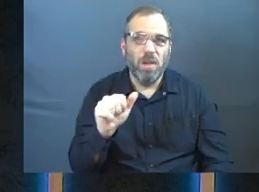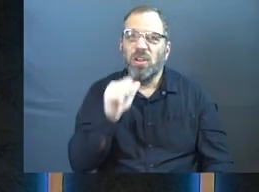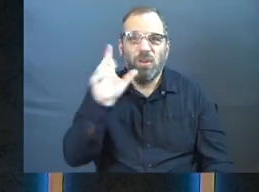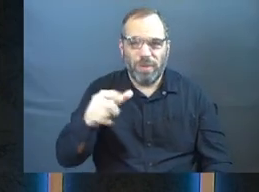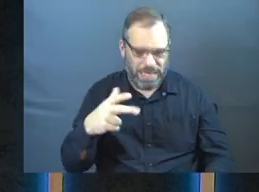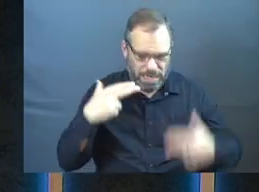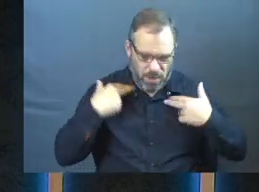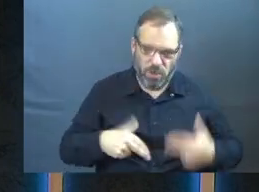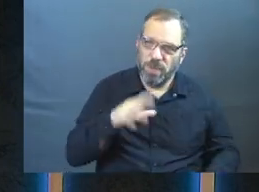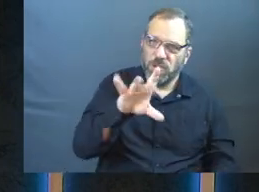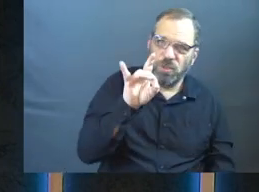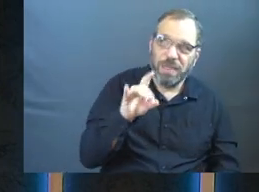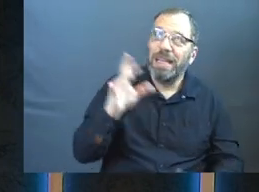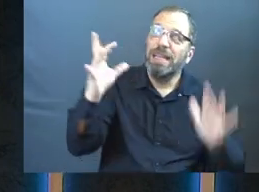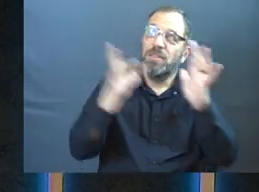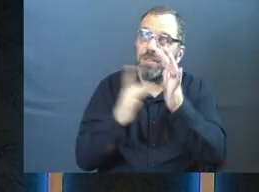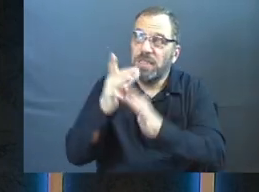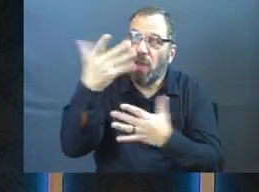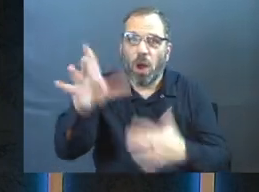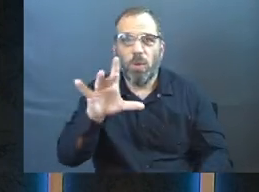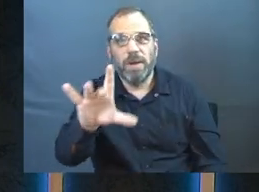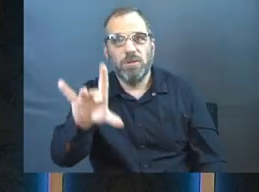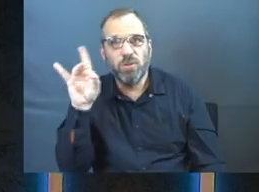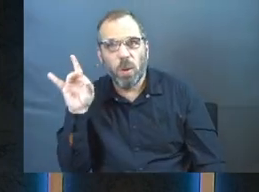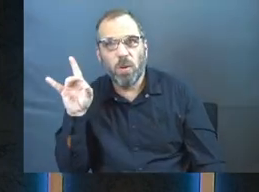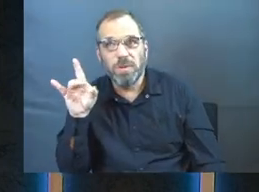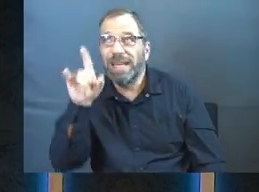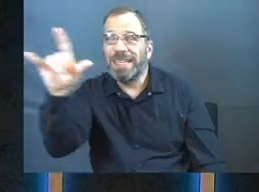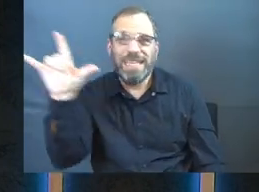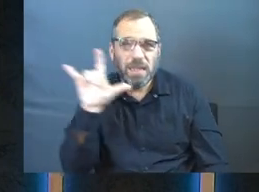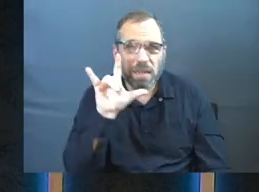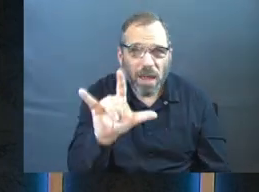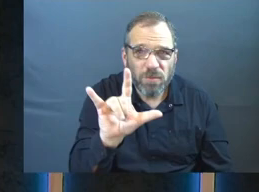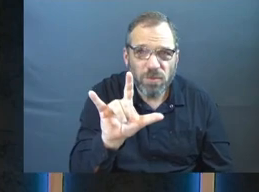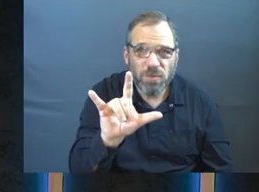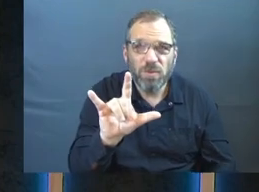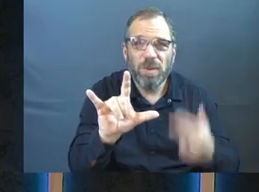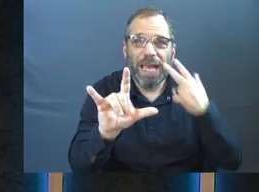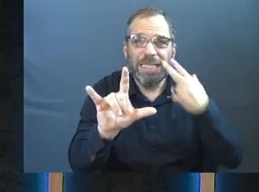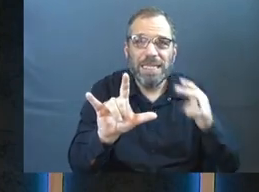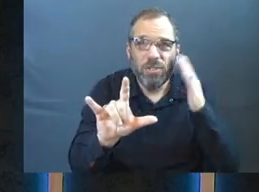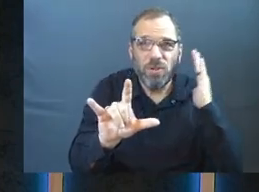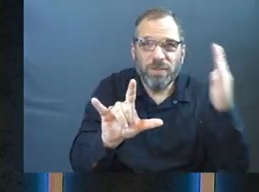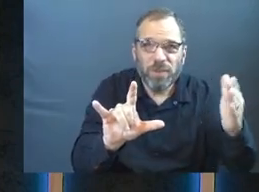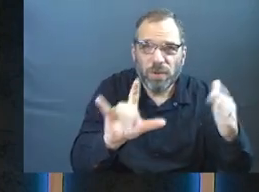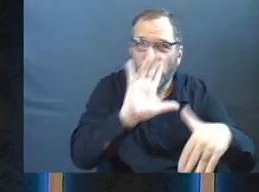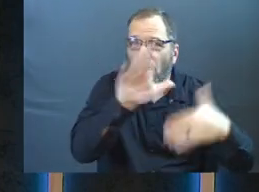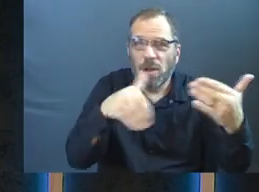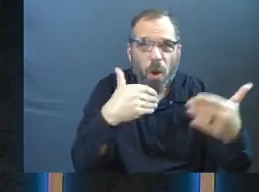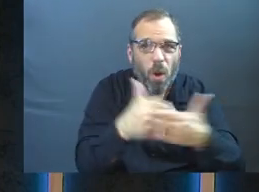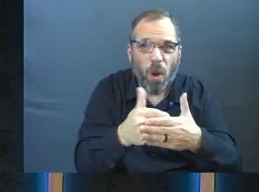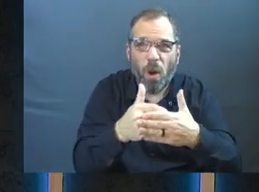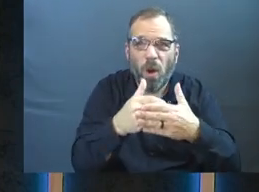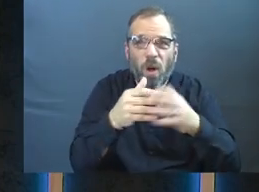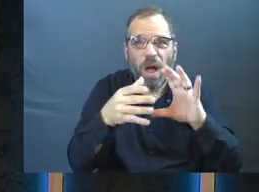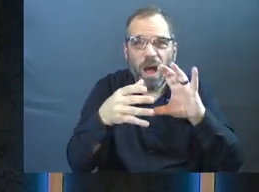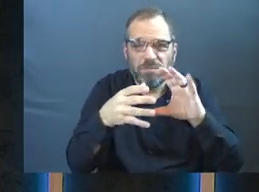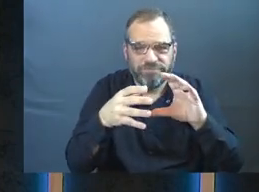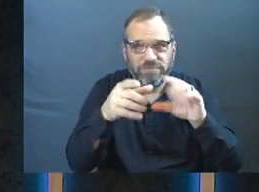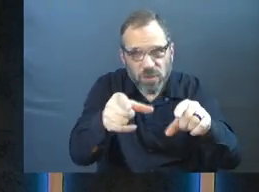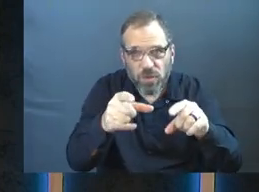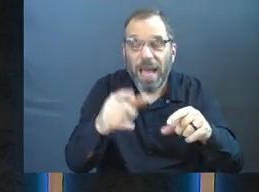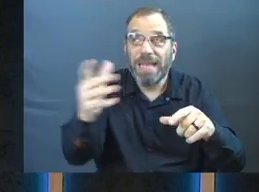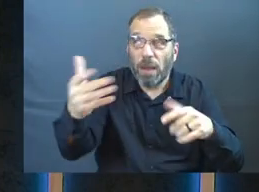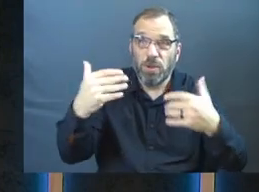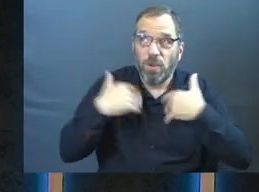need a human to choose you because Jesus did. And Jesus loves you and Jesus sees your future and he wants all of you. And the